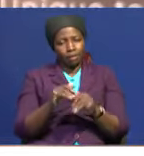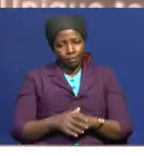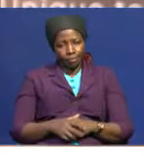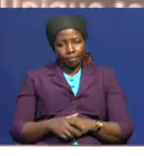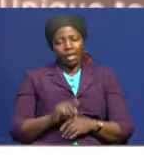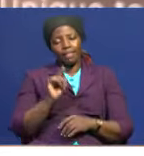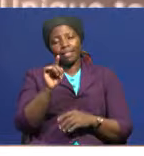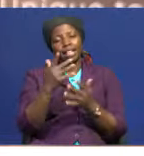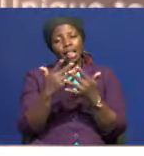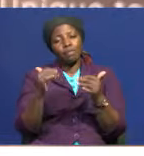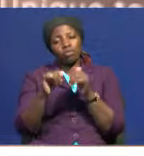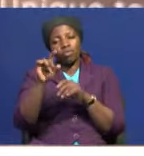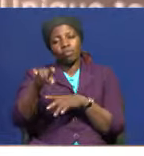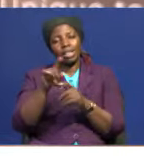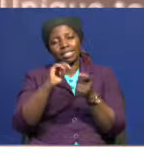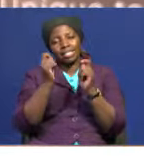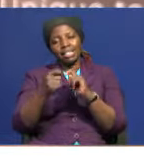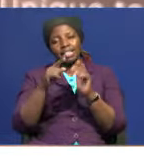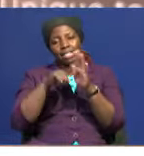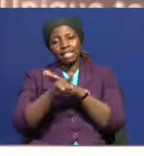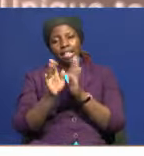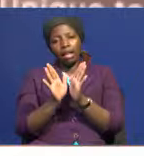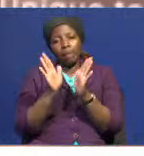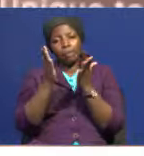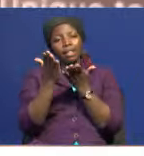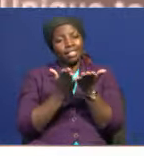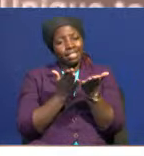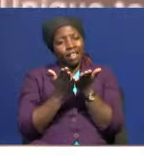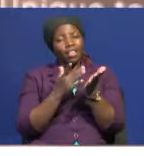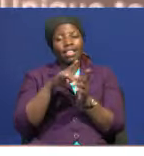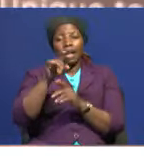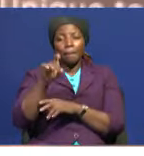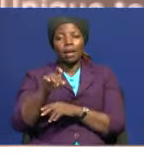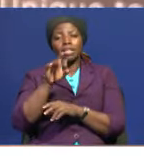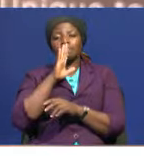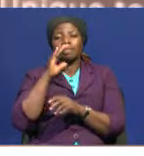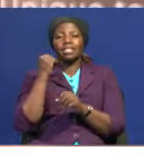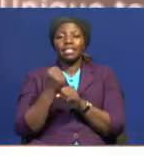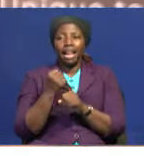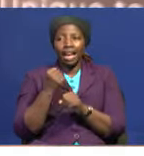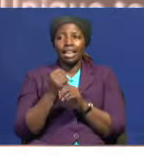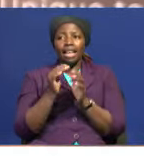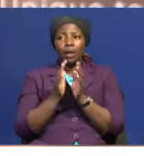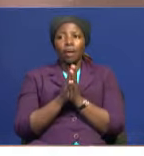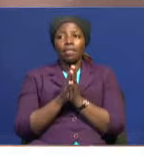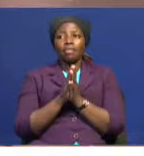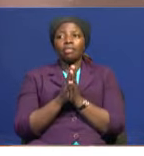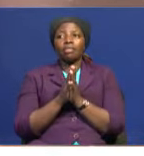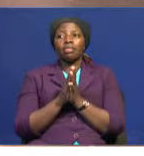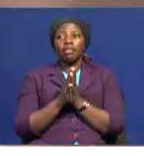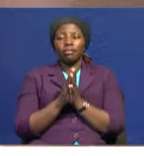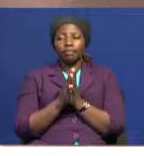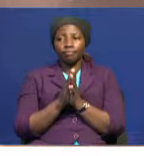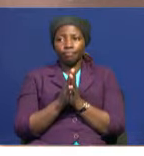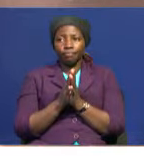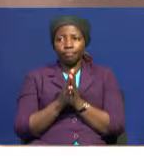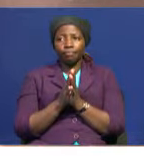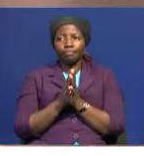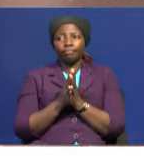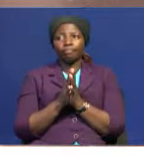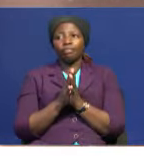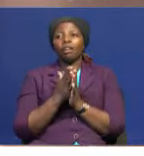It is something that we have to change in the public service. And it has to be done with foresight. We want to also